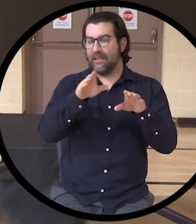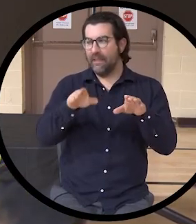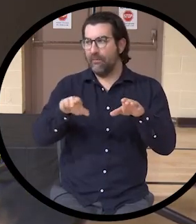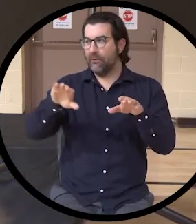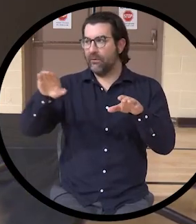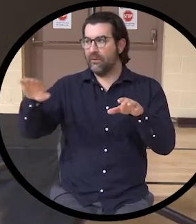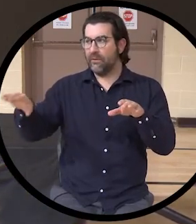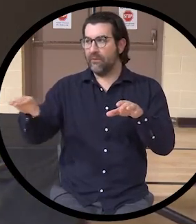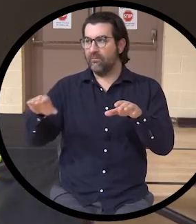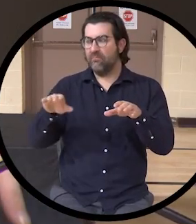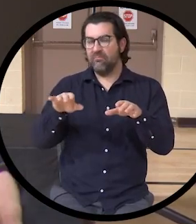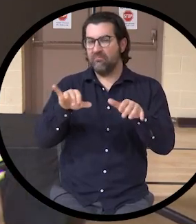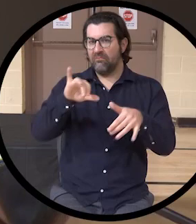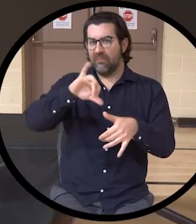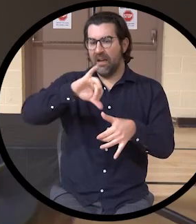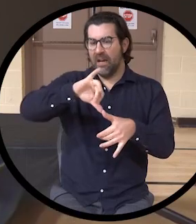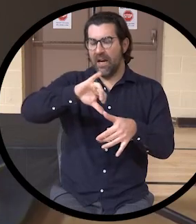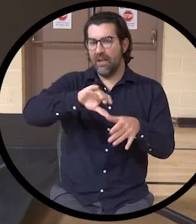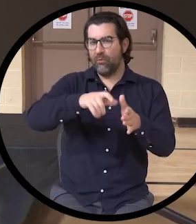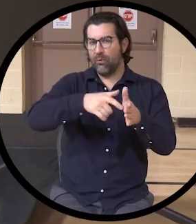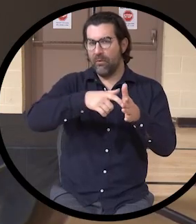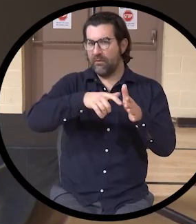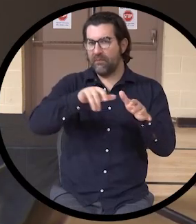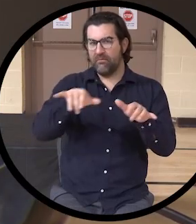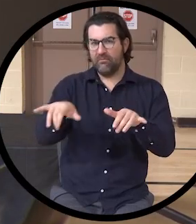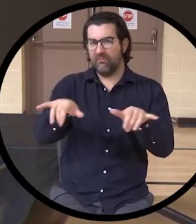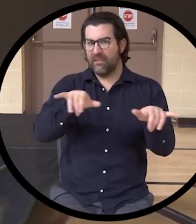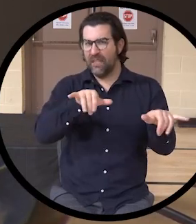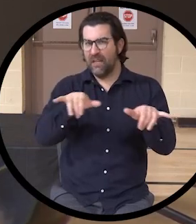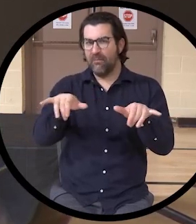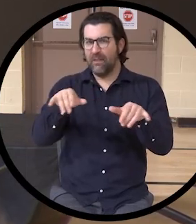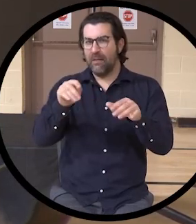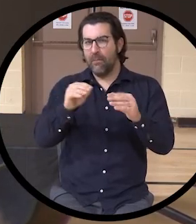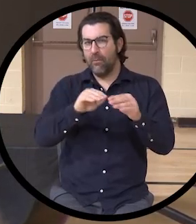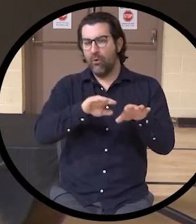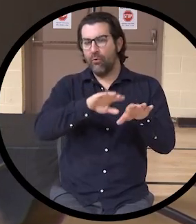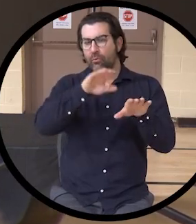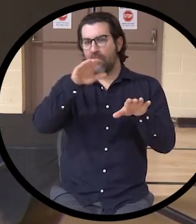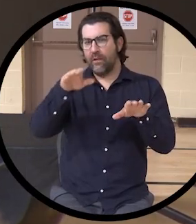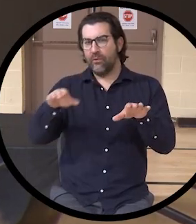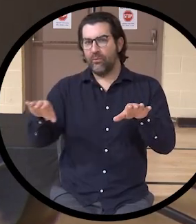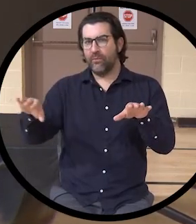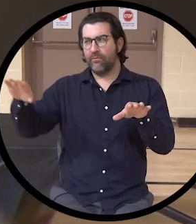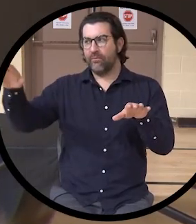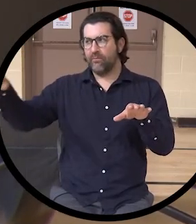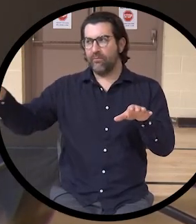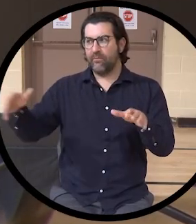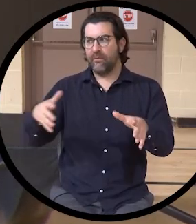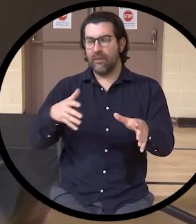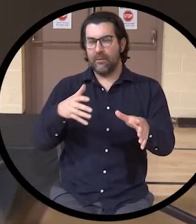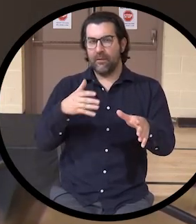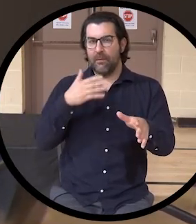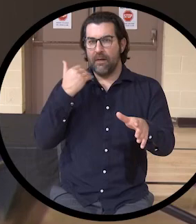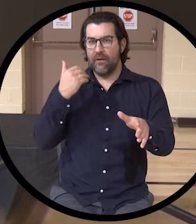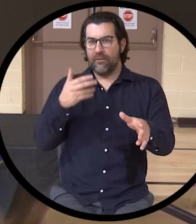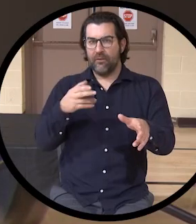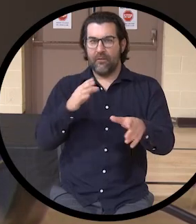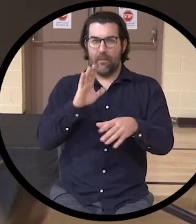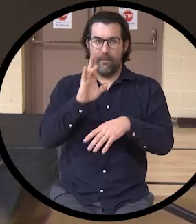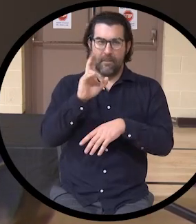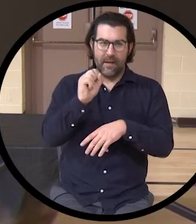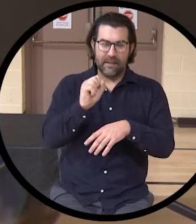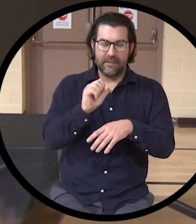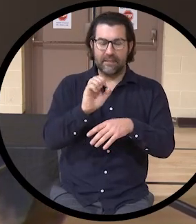same, height requirements where Paige had mentioned. They're a little more gradual so that it's better for higher volumes, buses, and